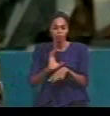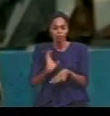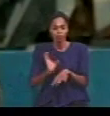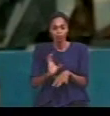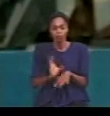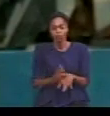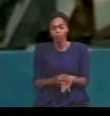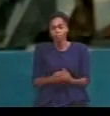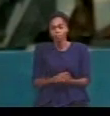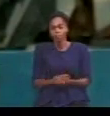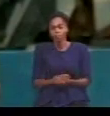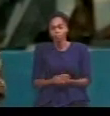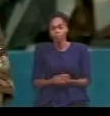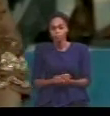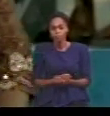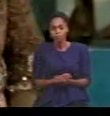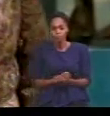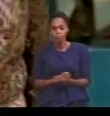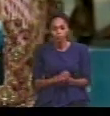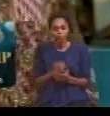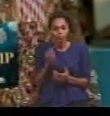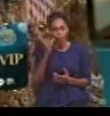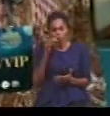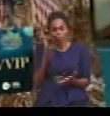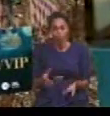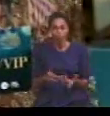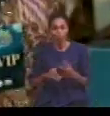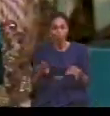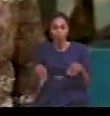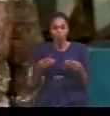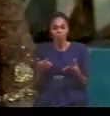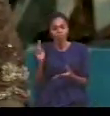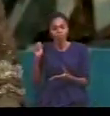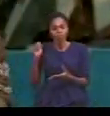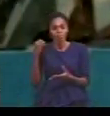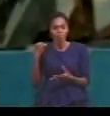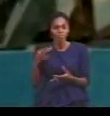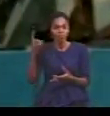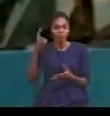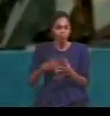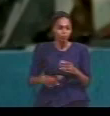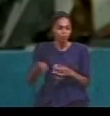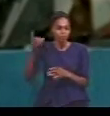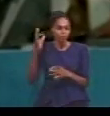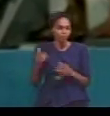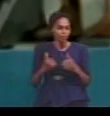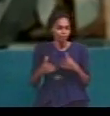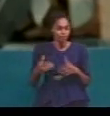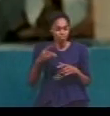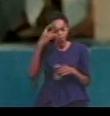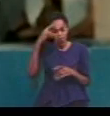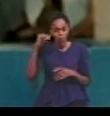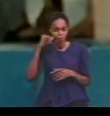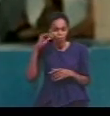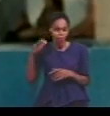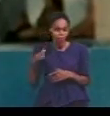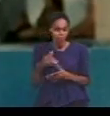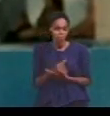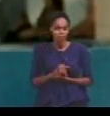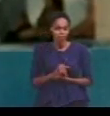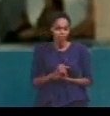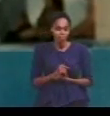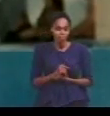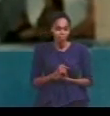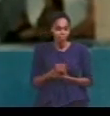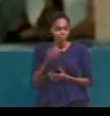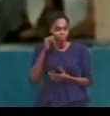here this morning, this evening, to give a testimony of what God has done for me. I've been struggling with a